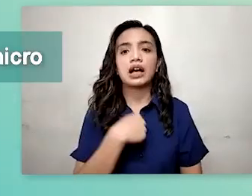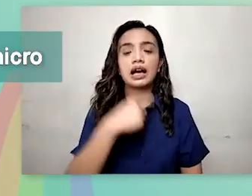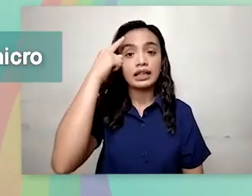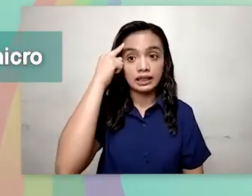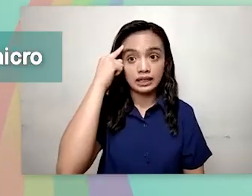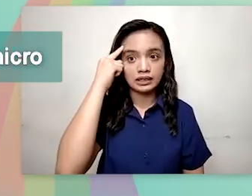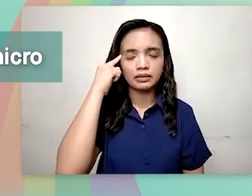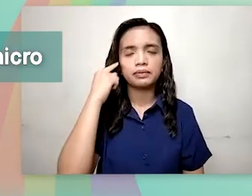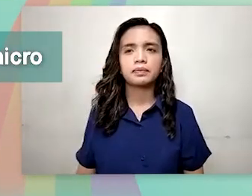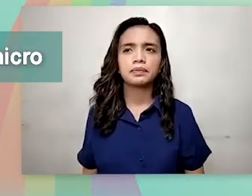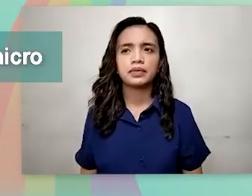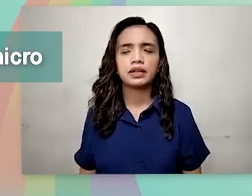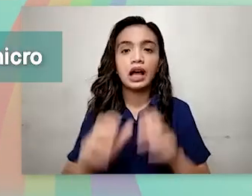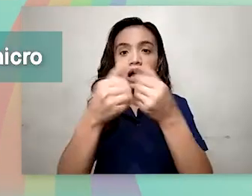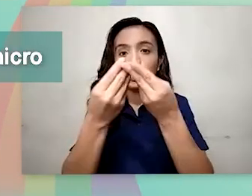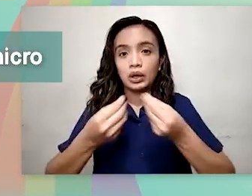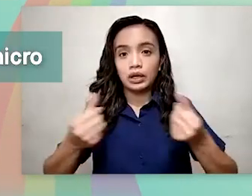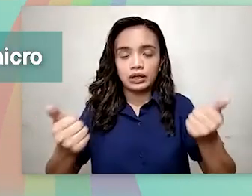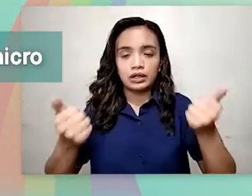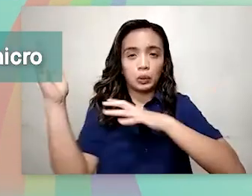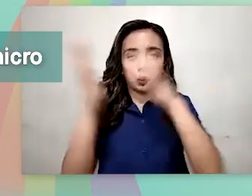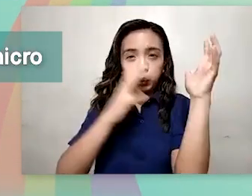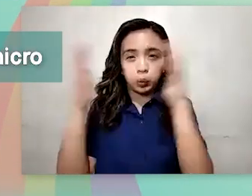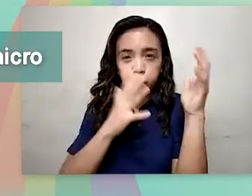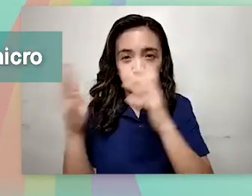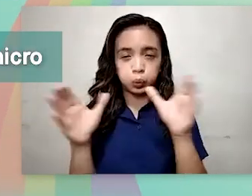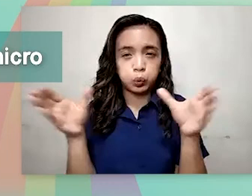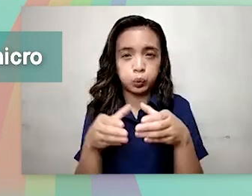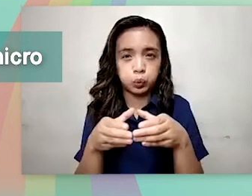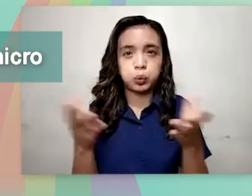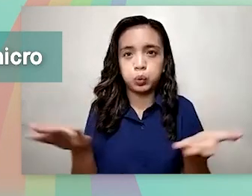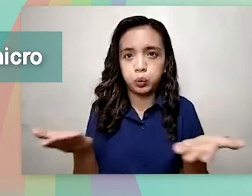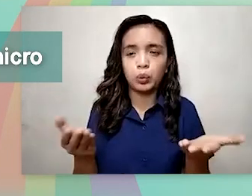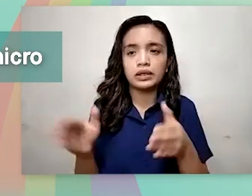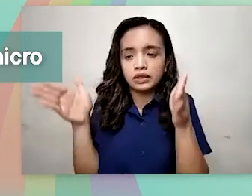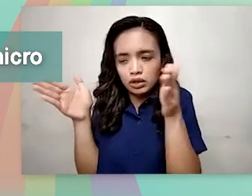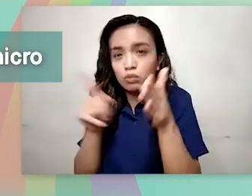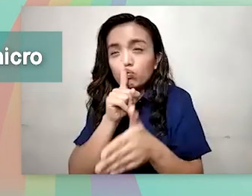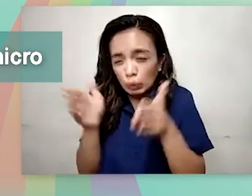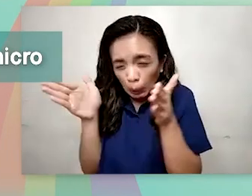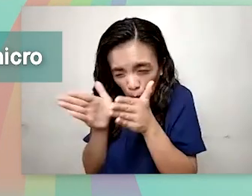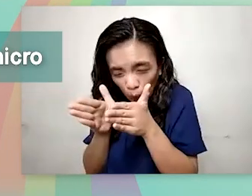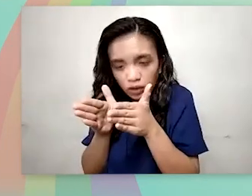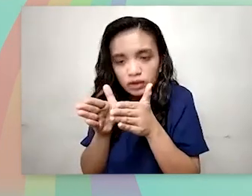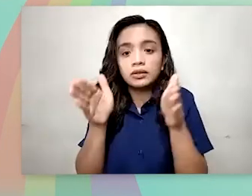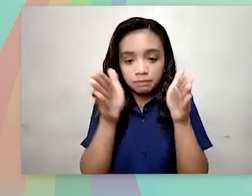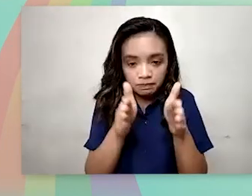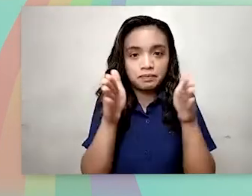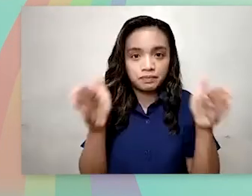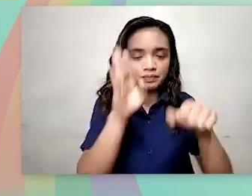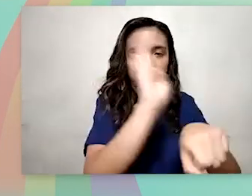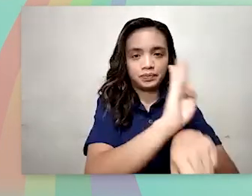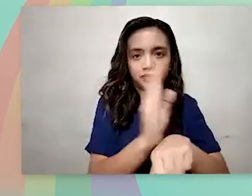today. So I think to address disaster resiliency or to improve disaster resiliency among nano, micro,